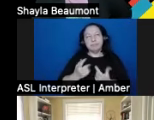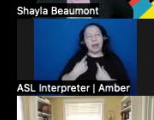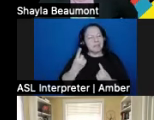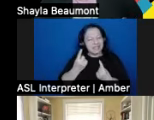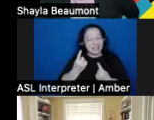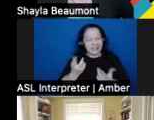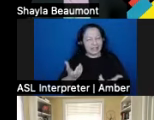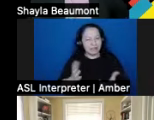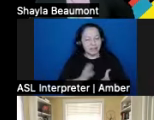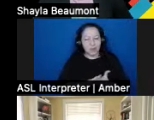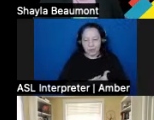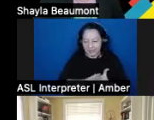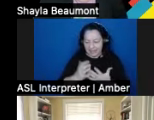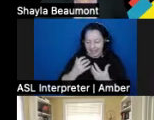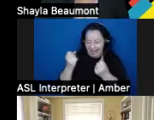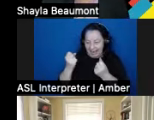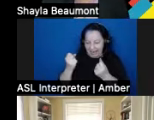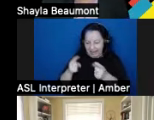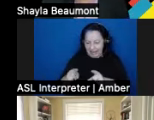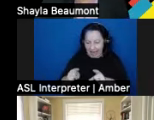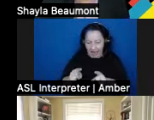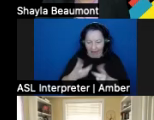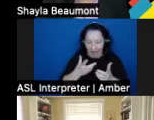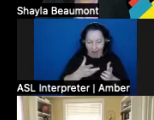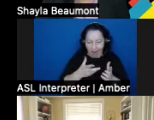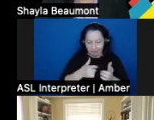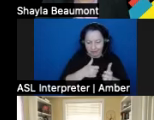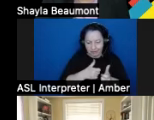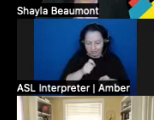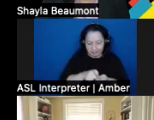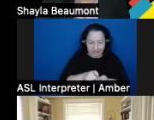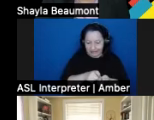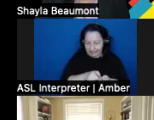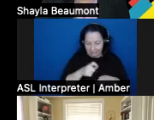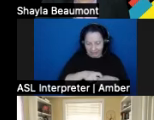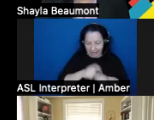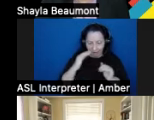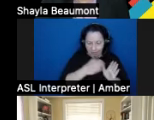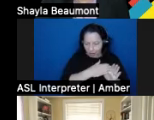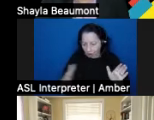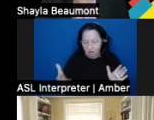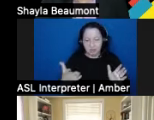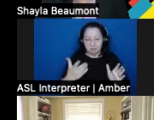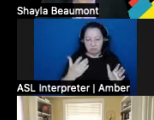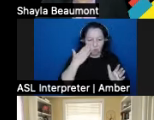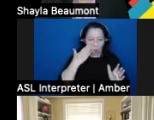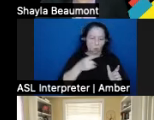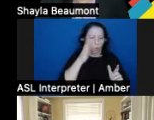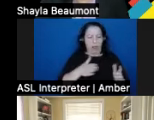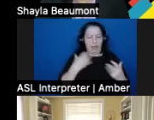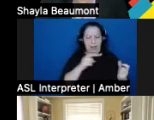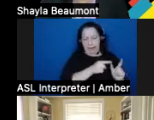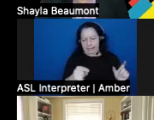like, healing doesn't happen on a continuum, like how we experience trauma and violence isn't happening on a continuum. And